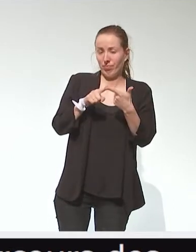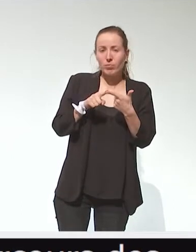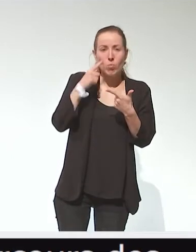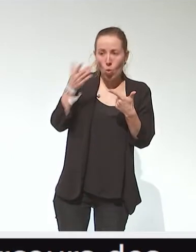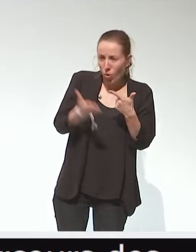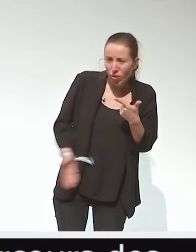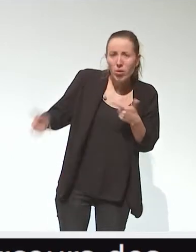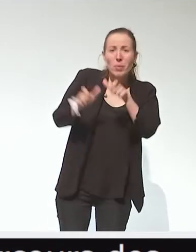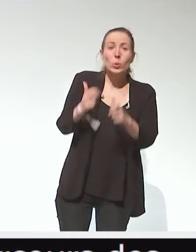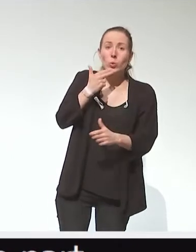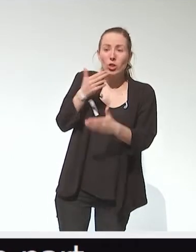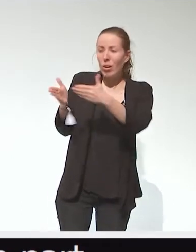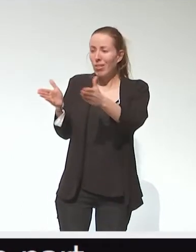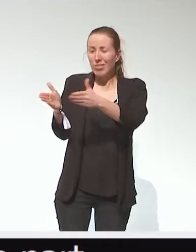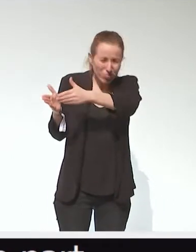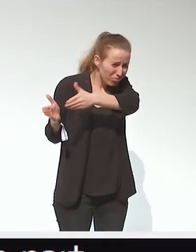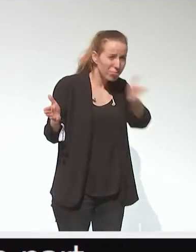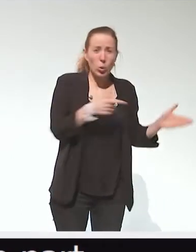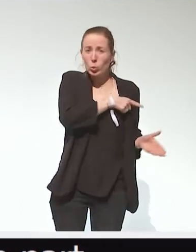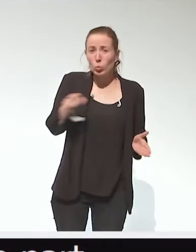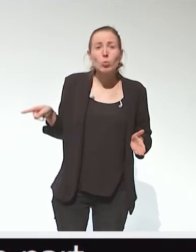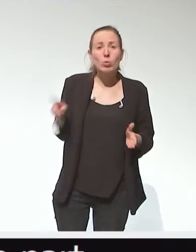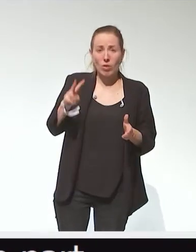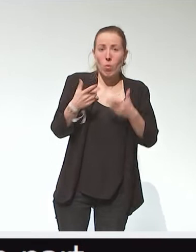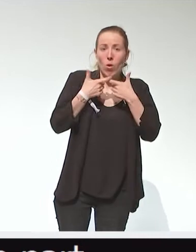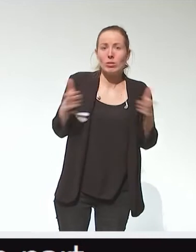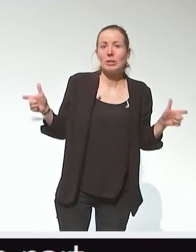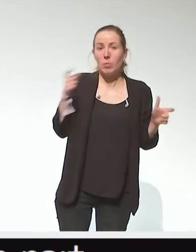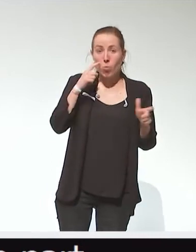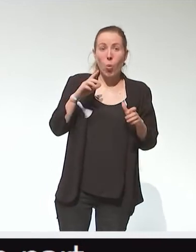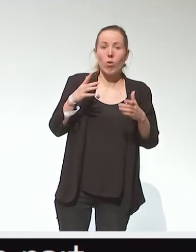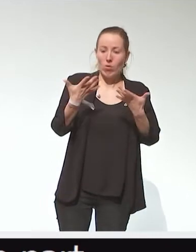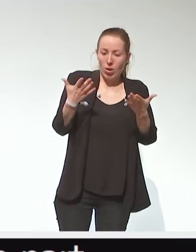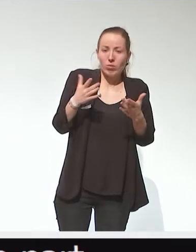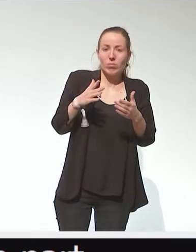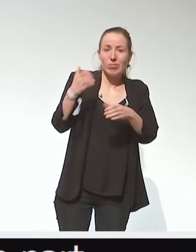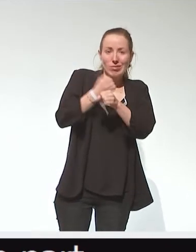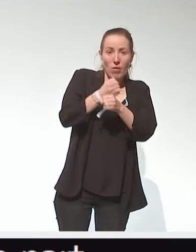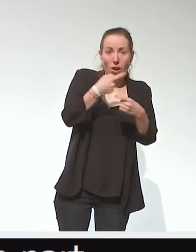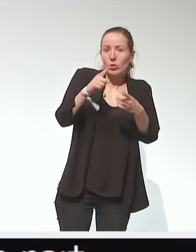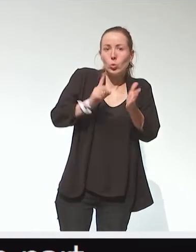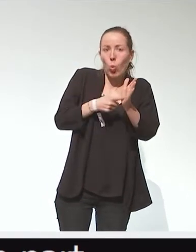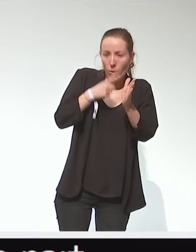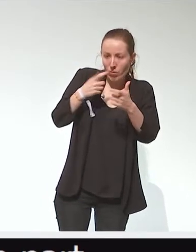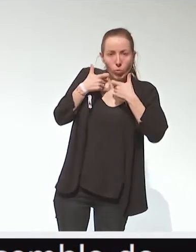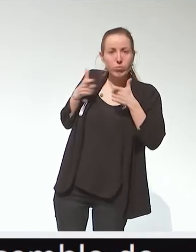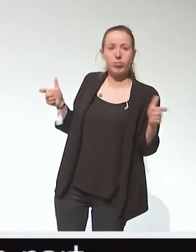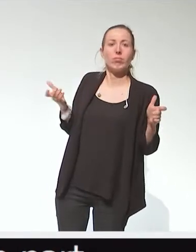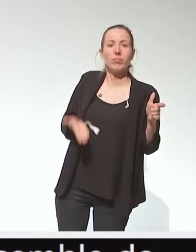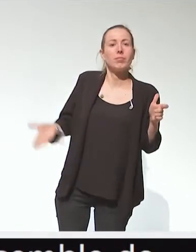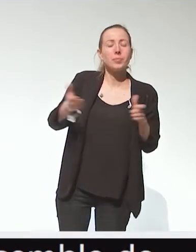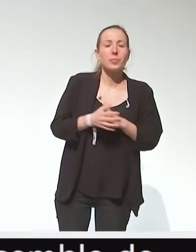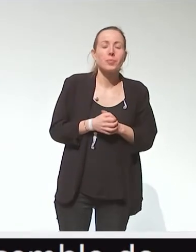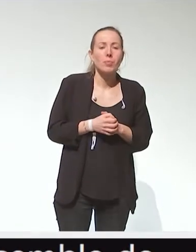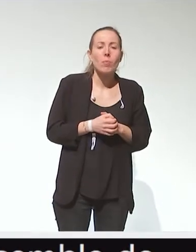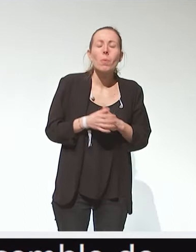the accessibility for all our users to our services to make this access to